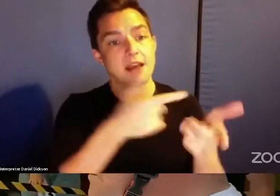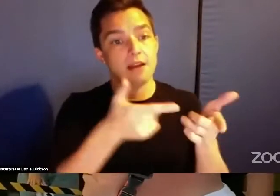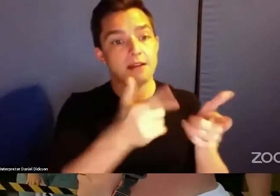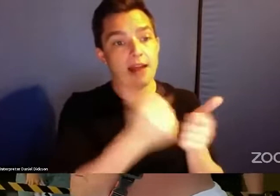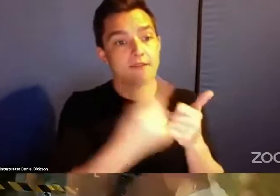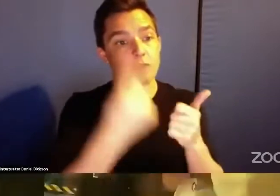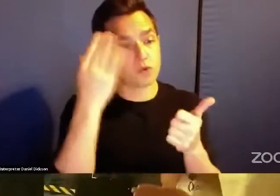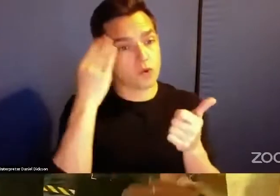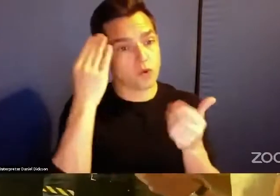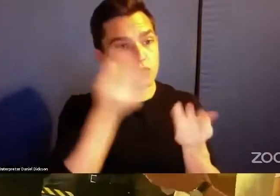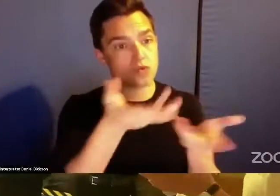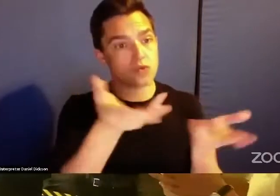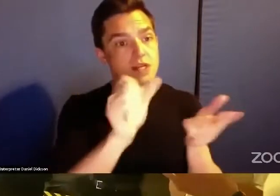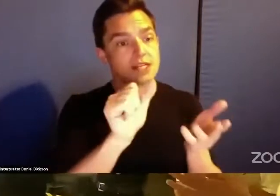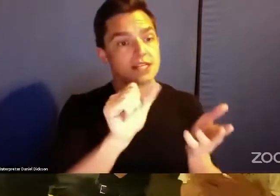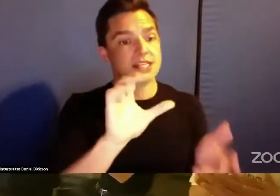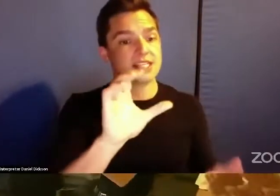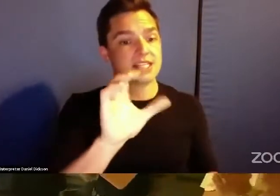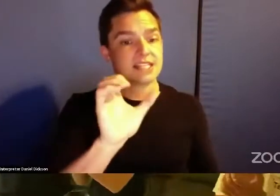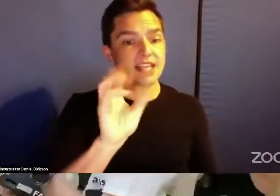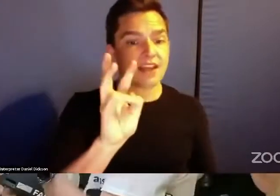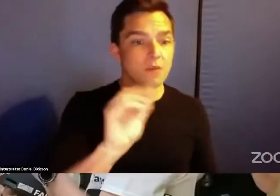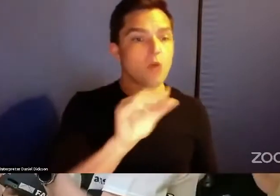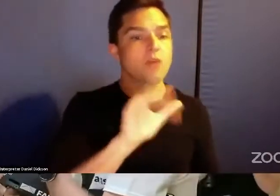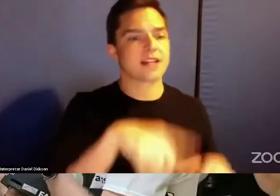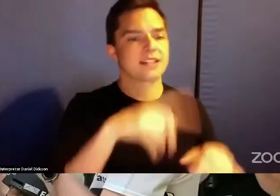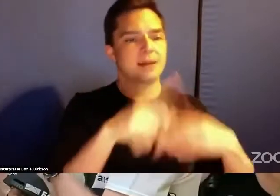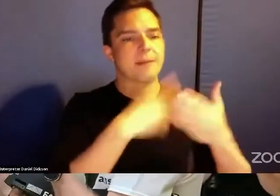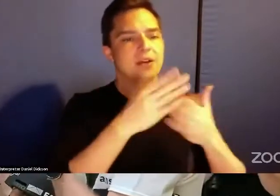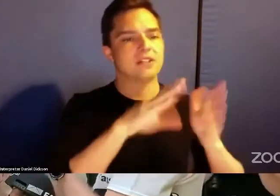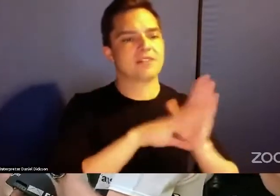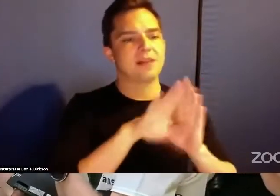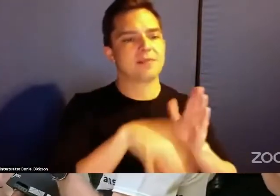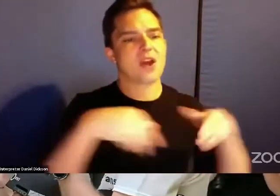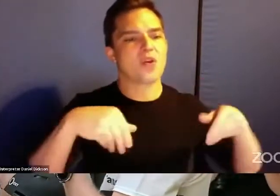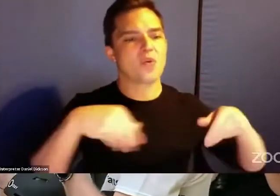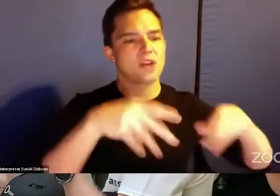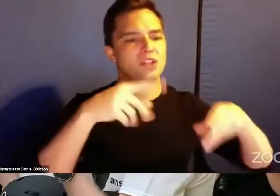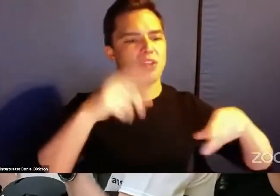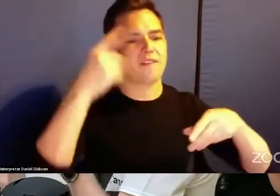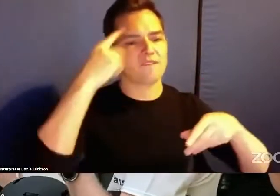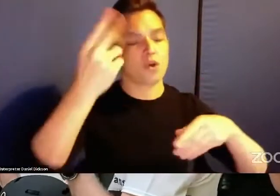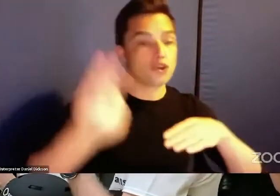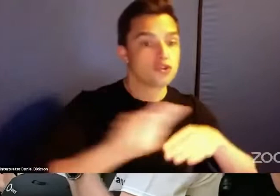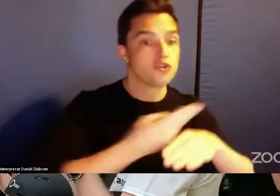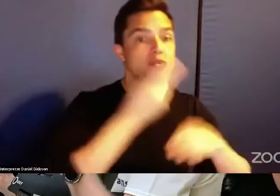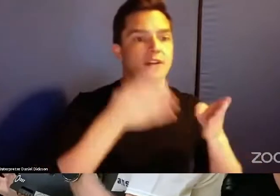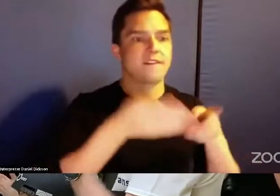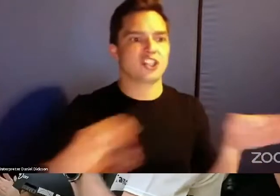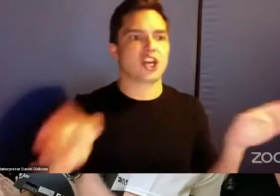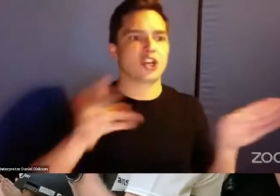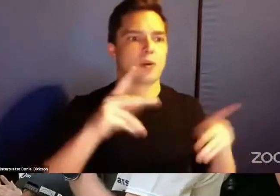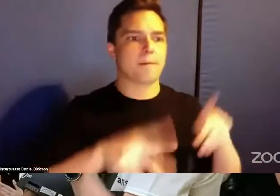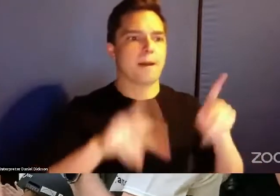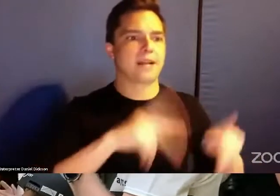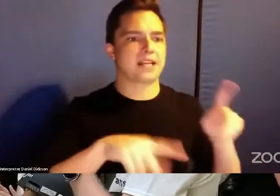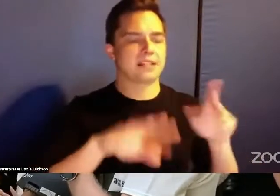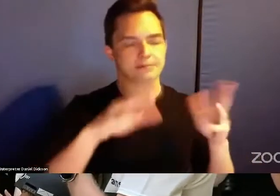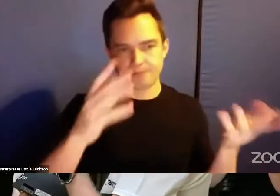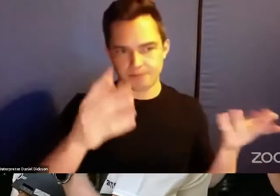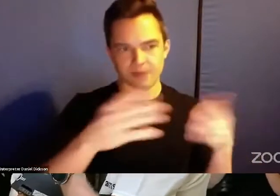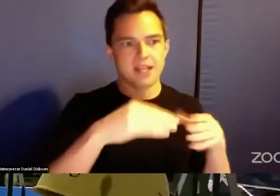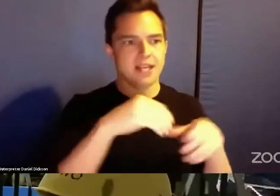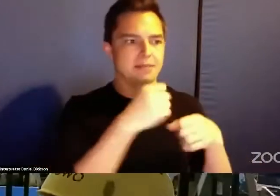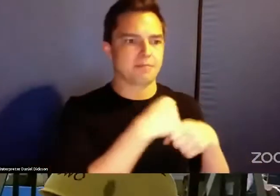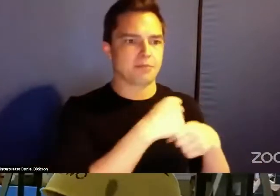all about developing this wheelchair for use of the general public. It's in production, it's out there in the marketplace,